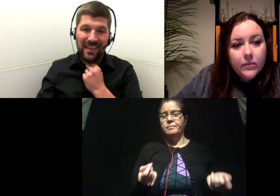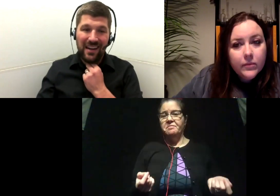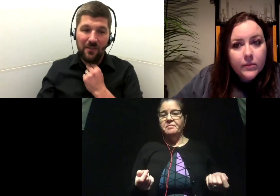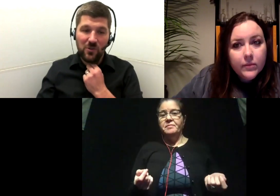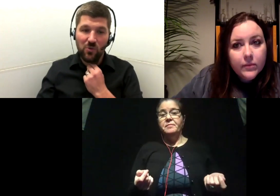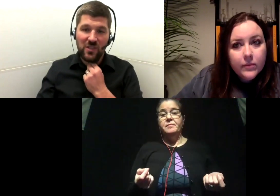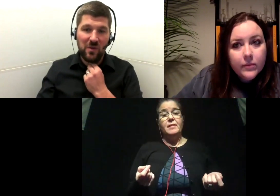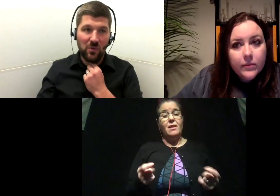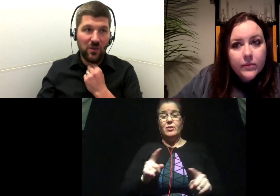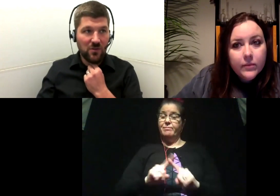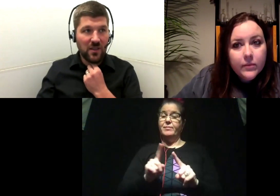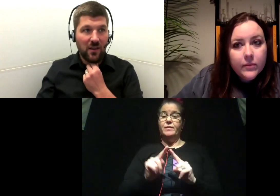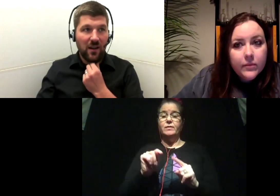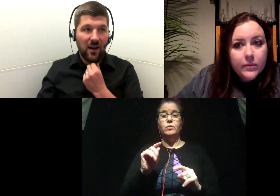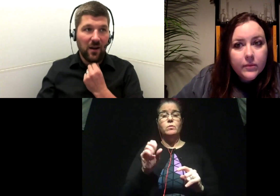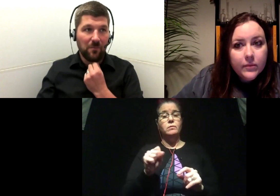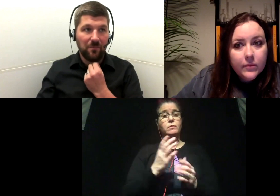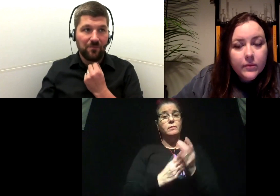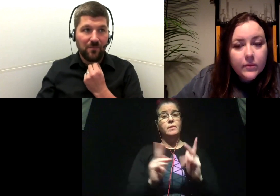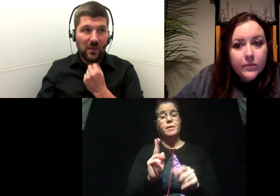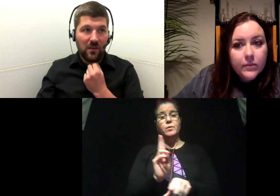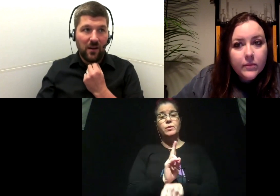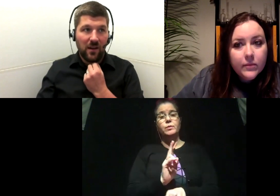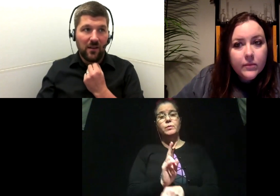a lot of different tools. Some people use